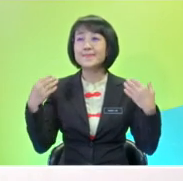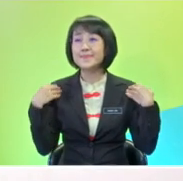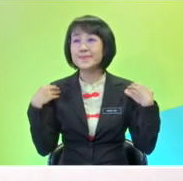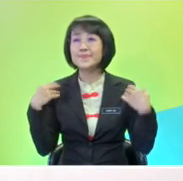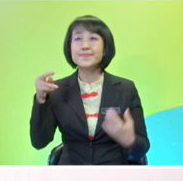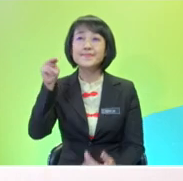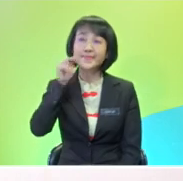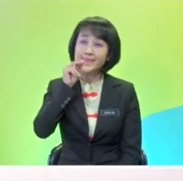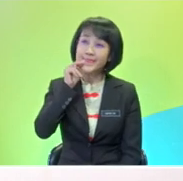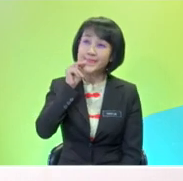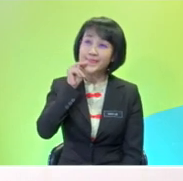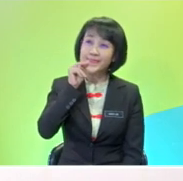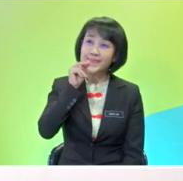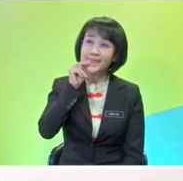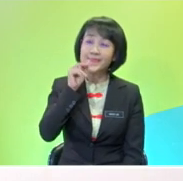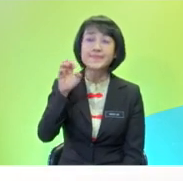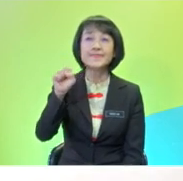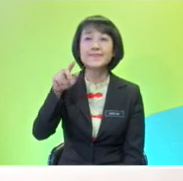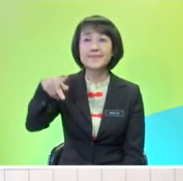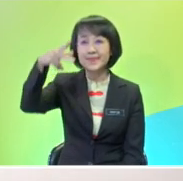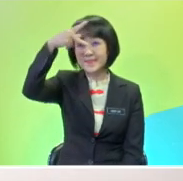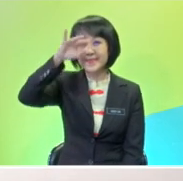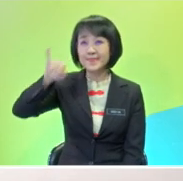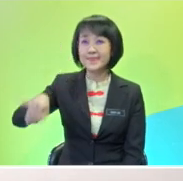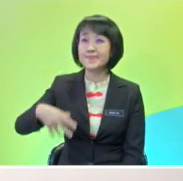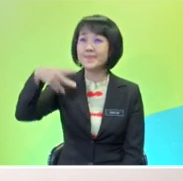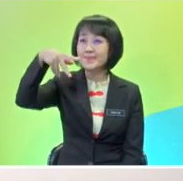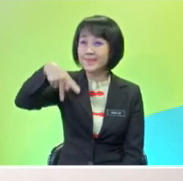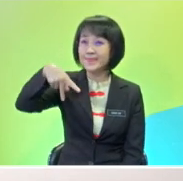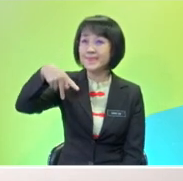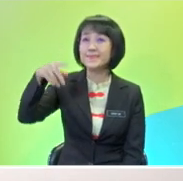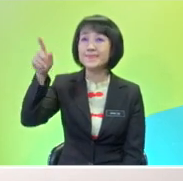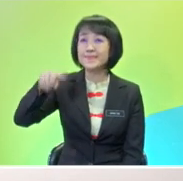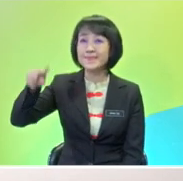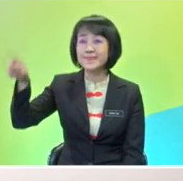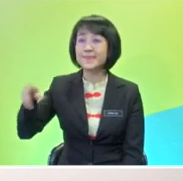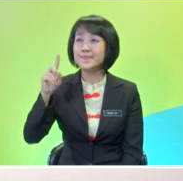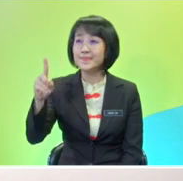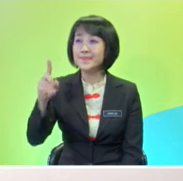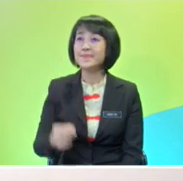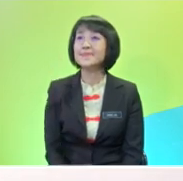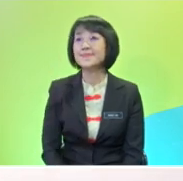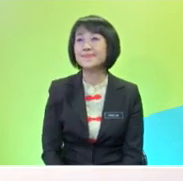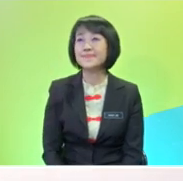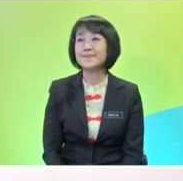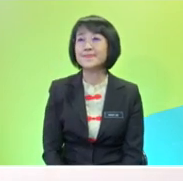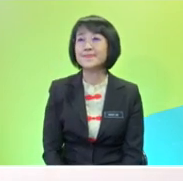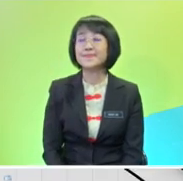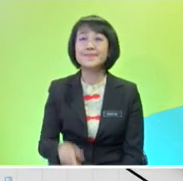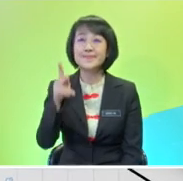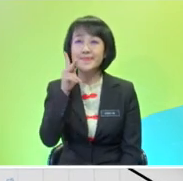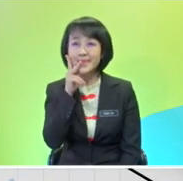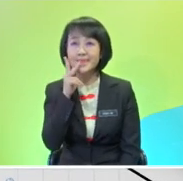Binti Shahrizal from SK Putrajaya Precinct 81. Hi. Kasih loves to draw. Hi